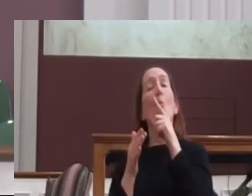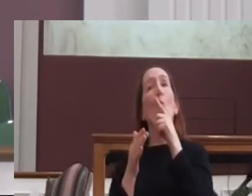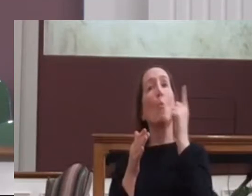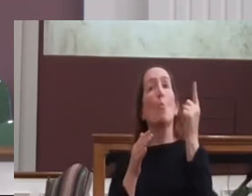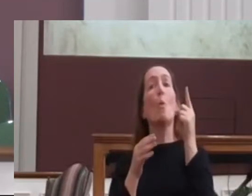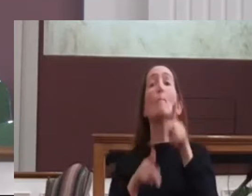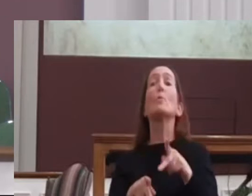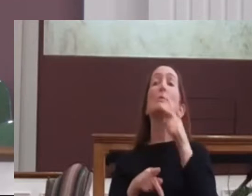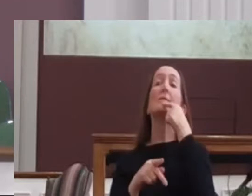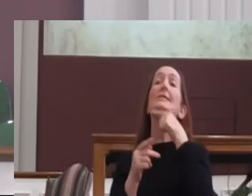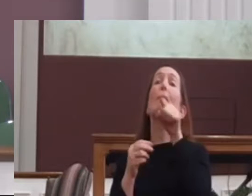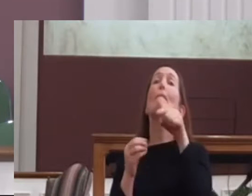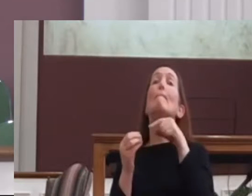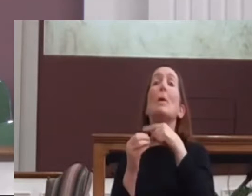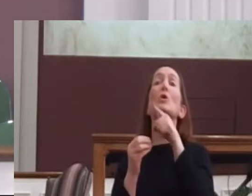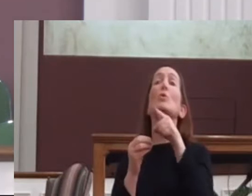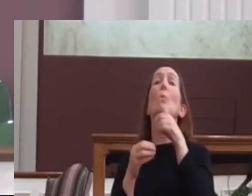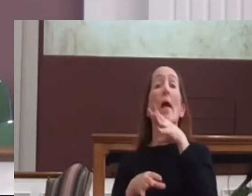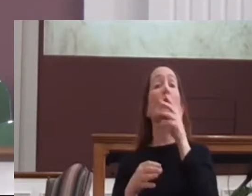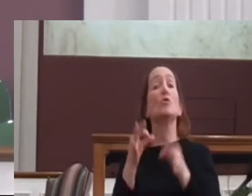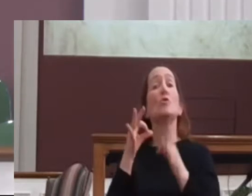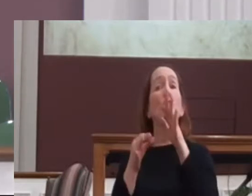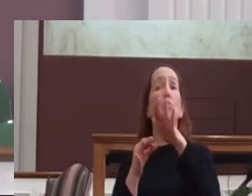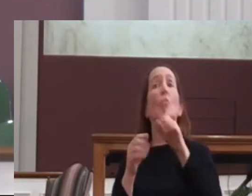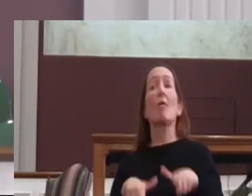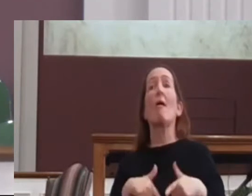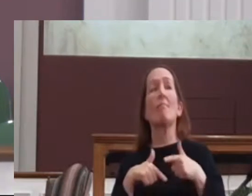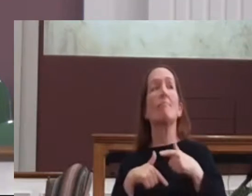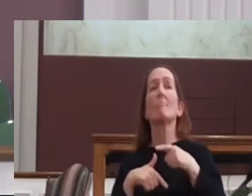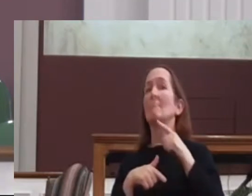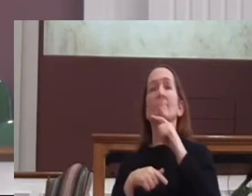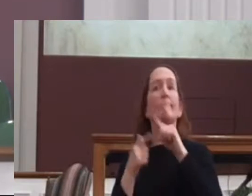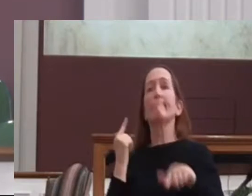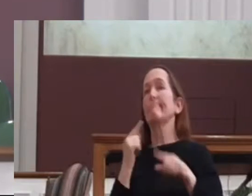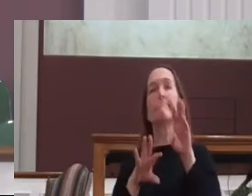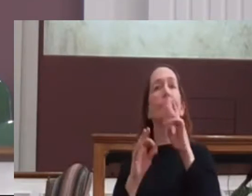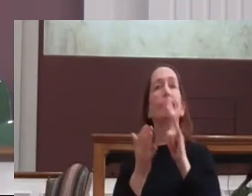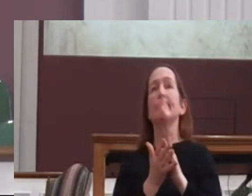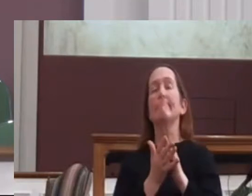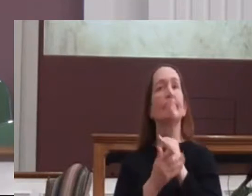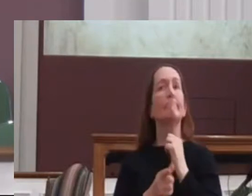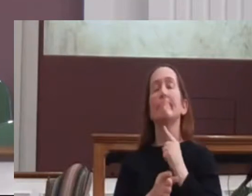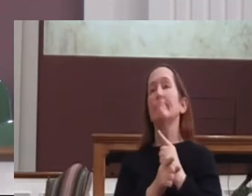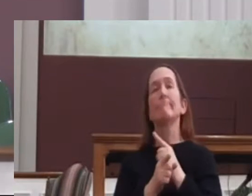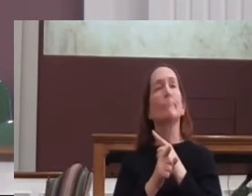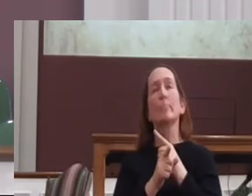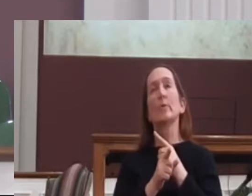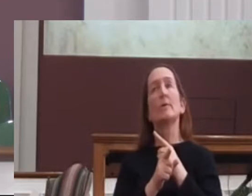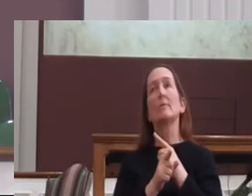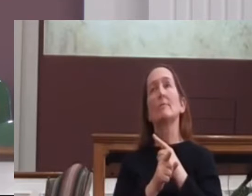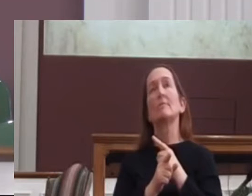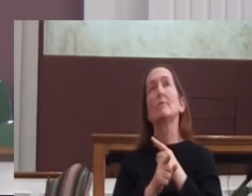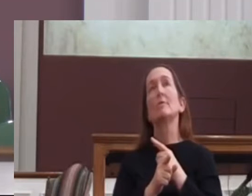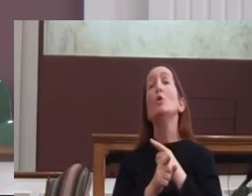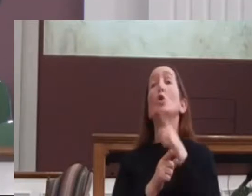one person's word about you and make a choice and a judgment upon your life. Don't do that.